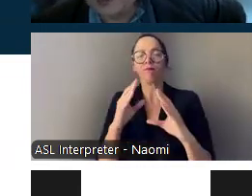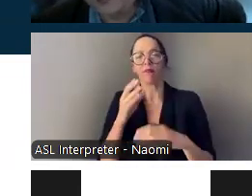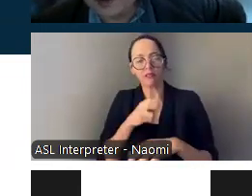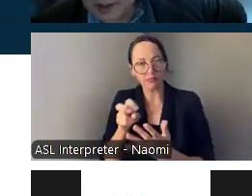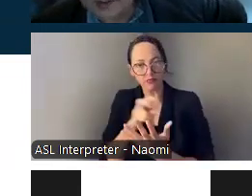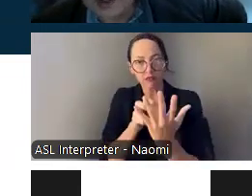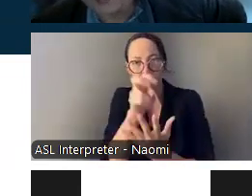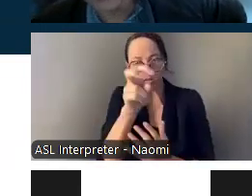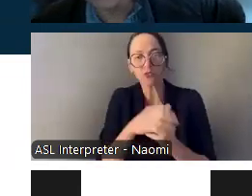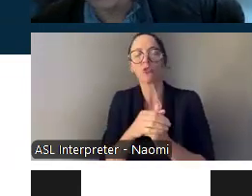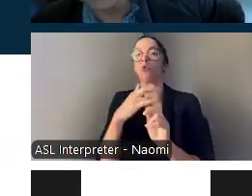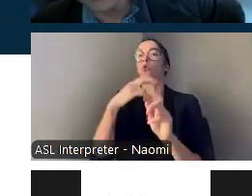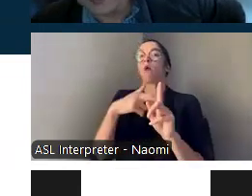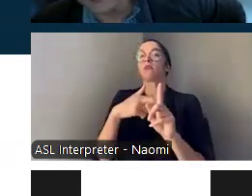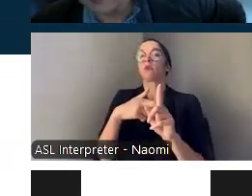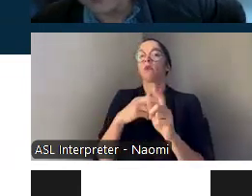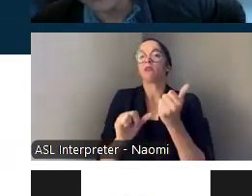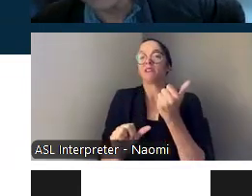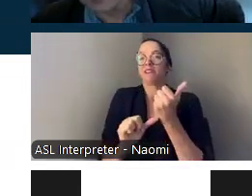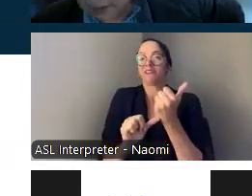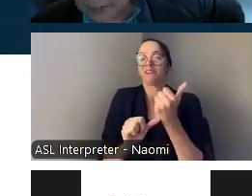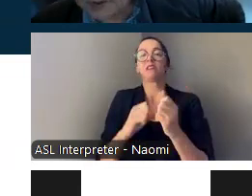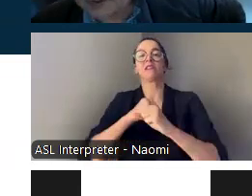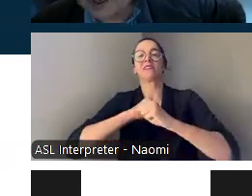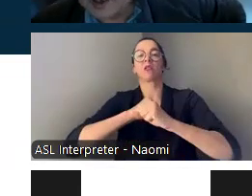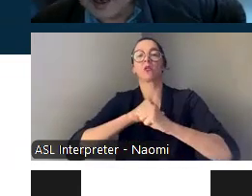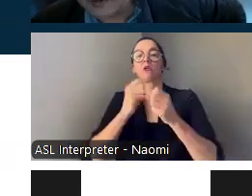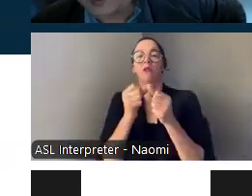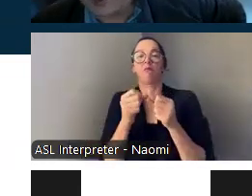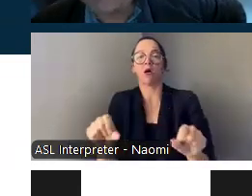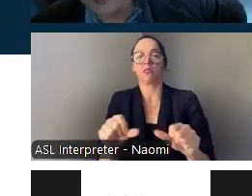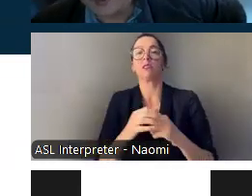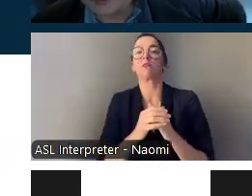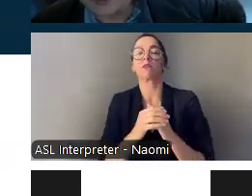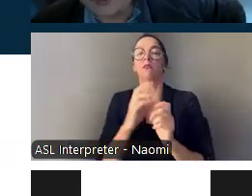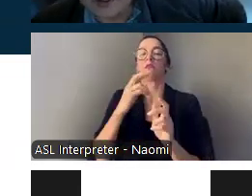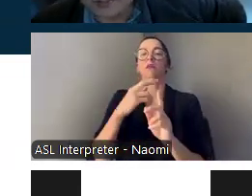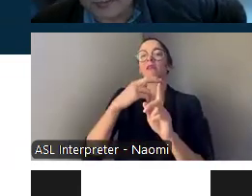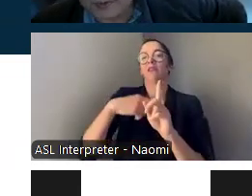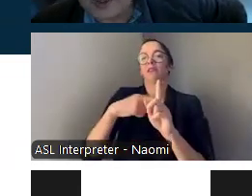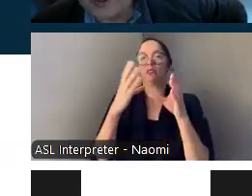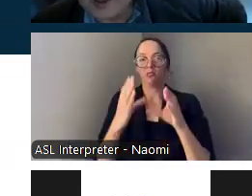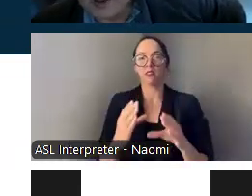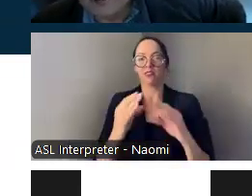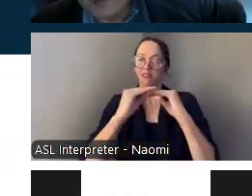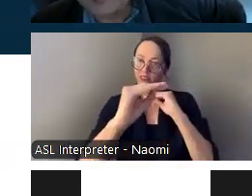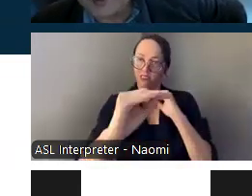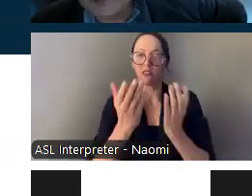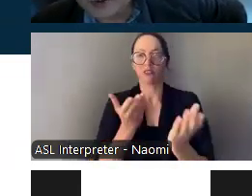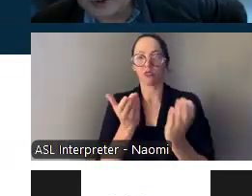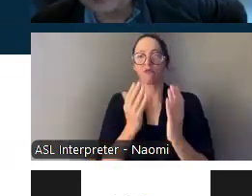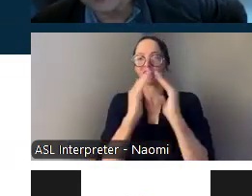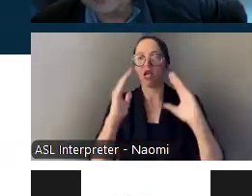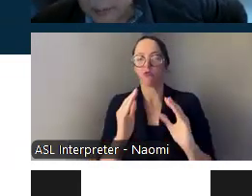deposits, tenancy sustaining services, housing modifications. Number 3, make